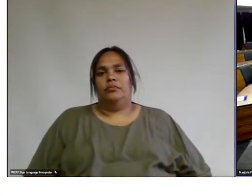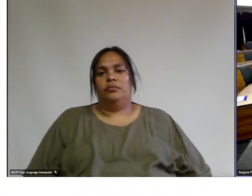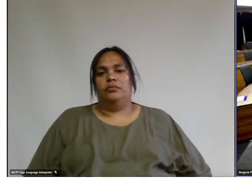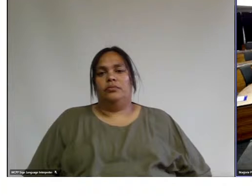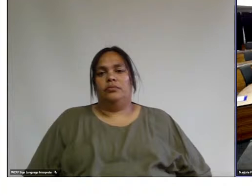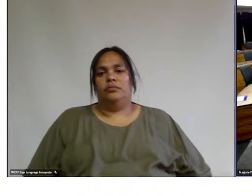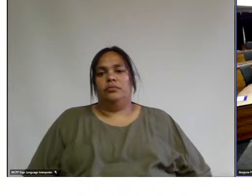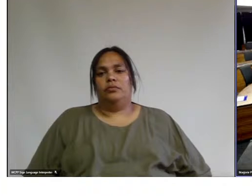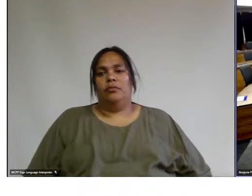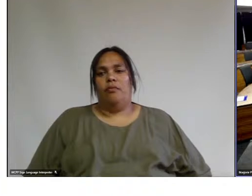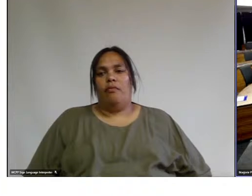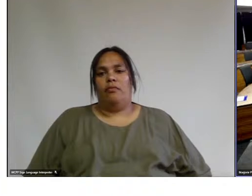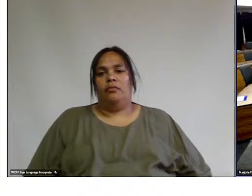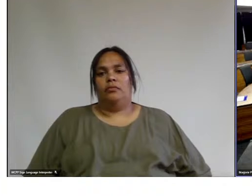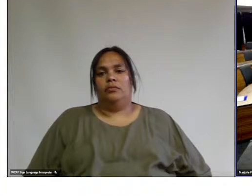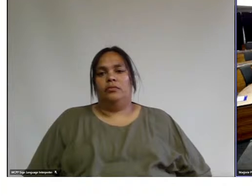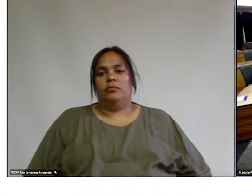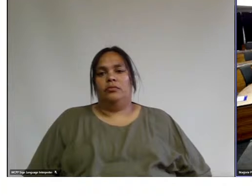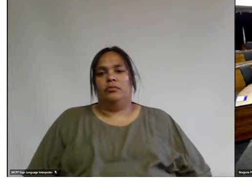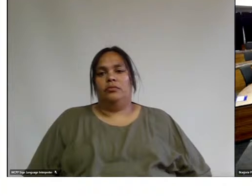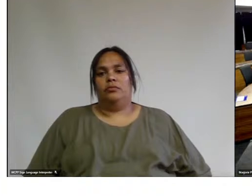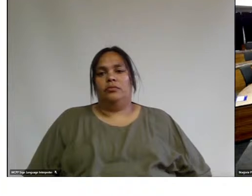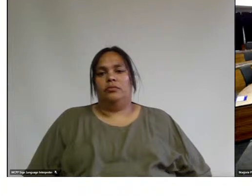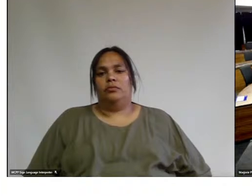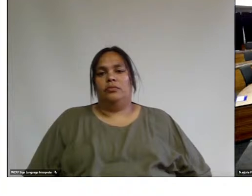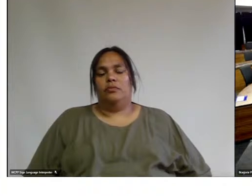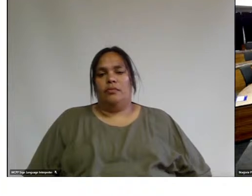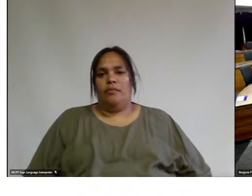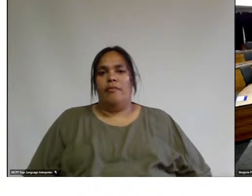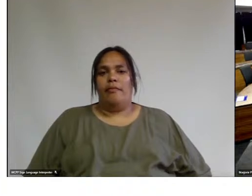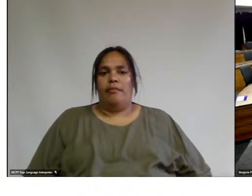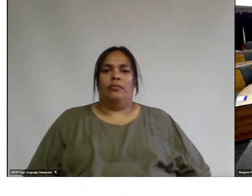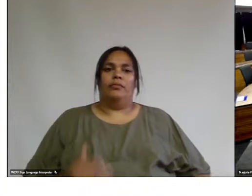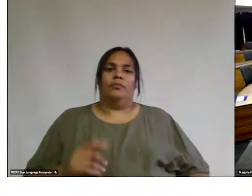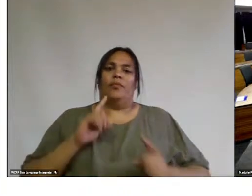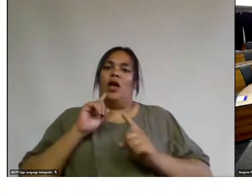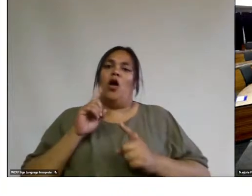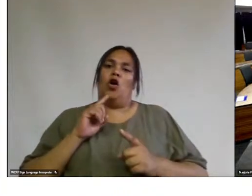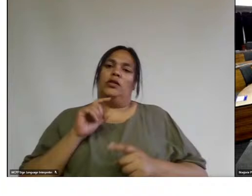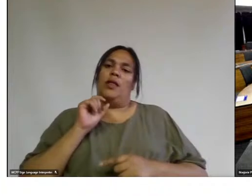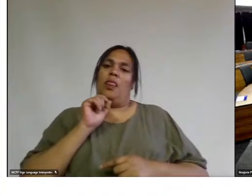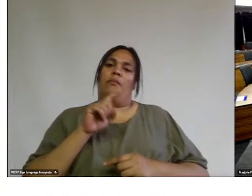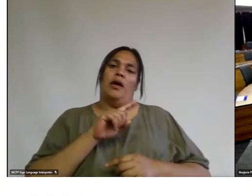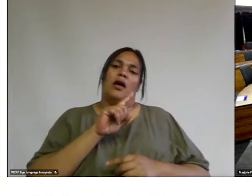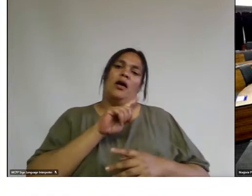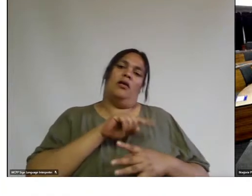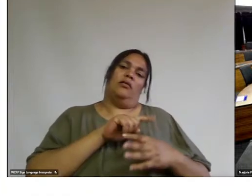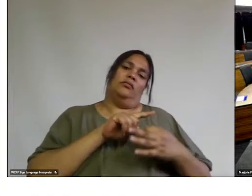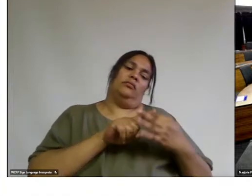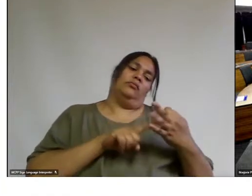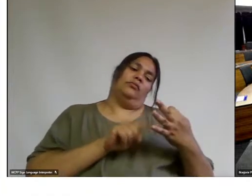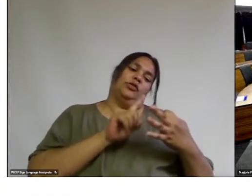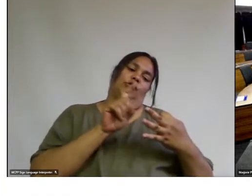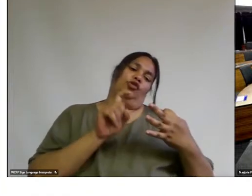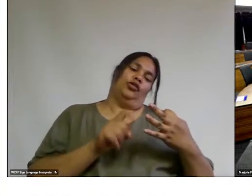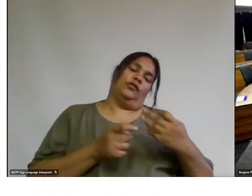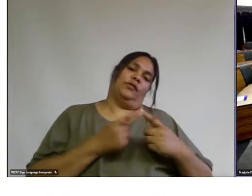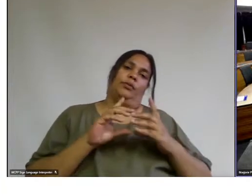Let's go for the first round then of questions. Can we have answers to those from the department?